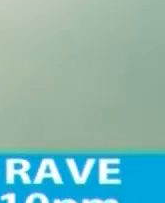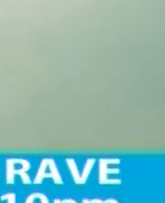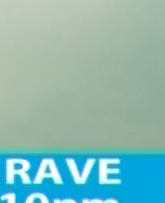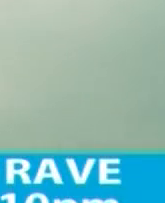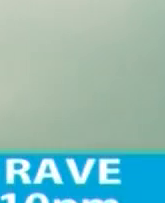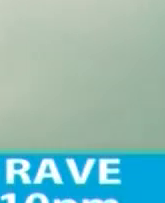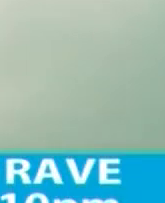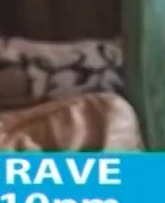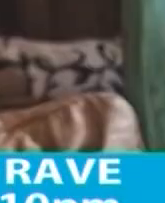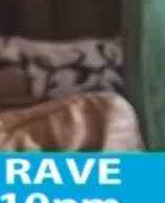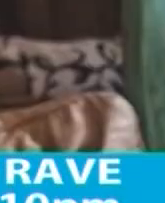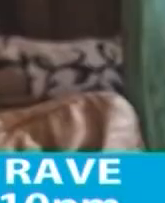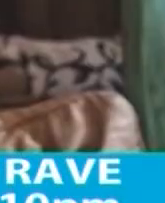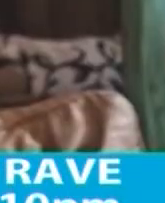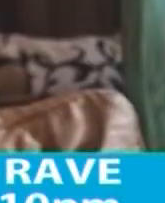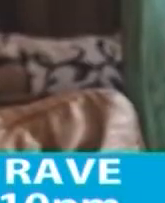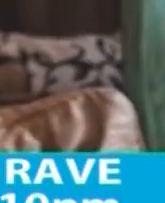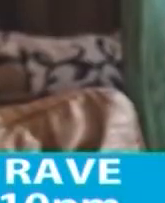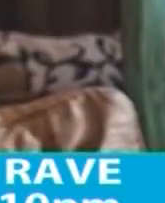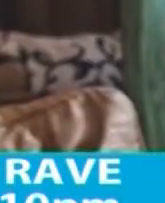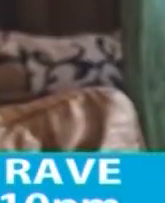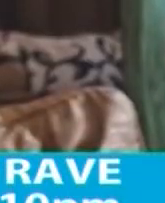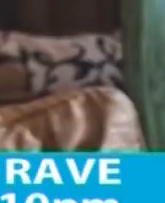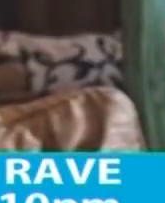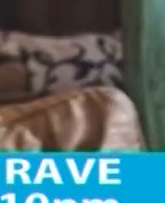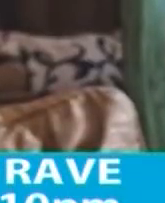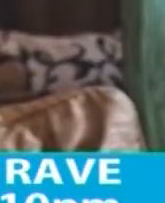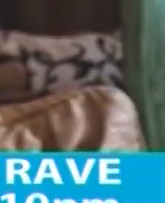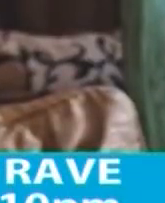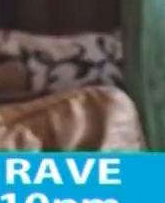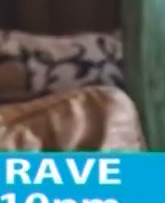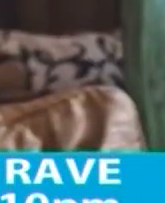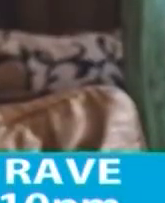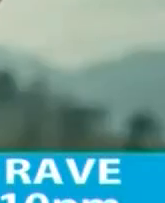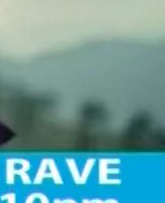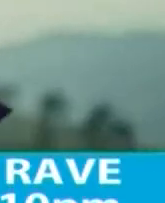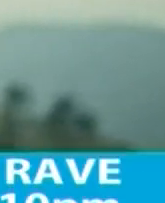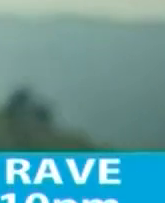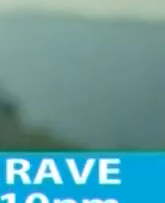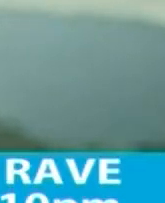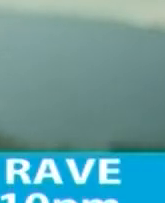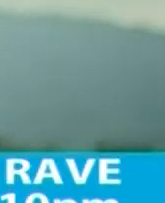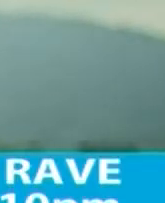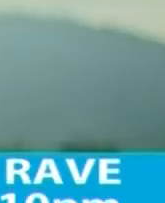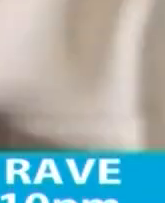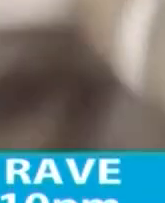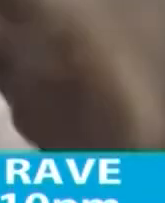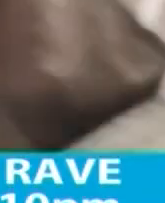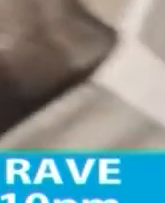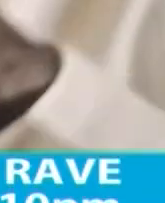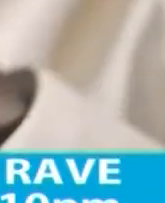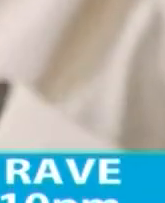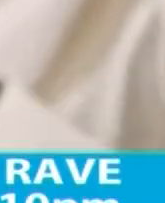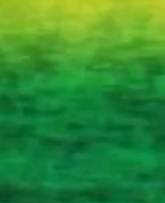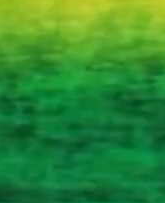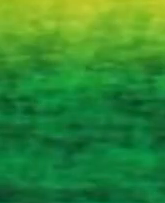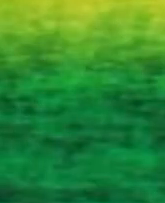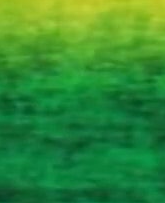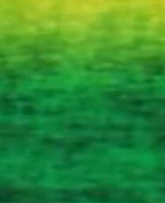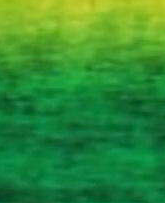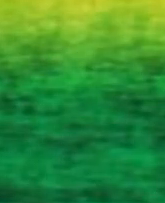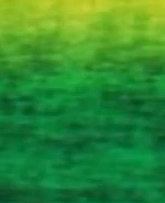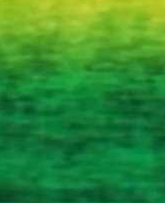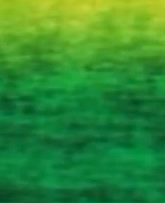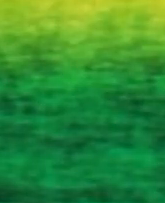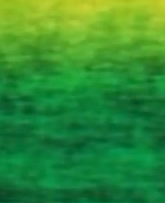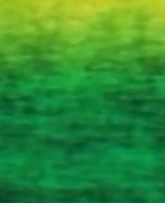Who is he who sit up in the Mount Zion? King Haile Selassie first. The King of